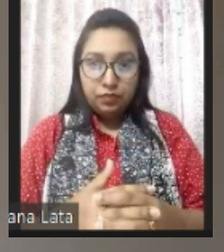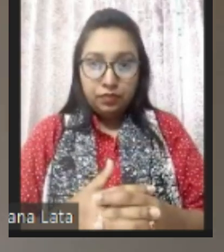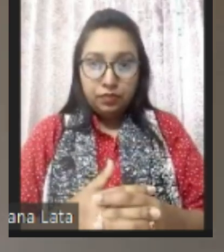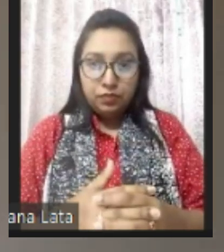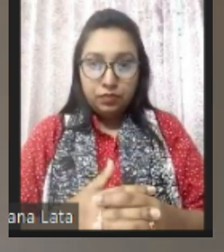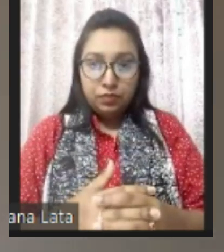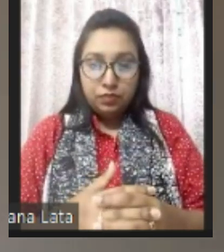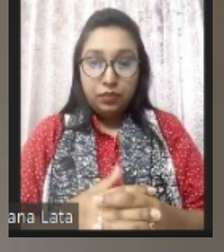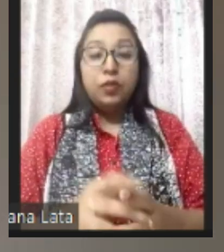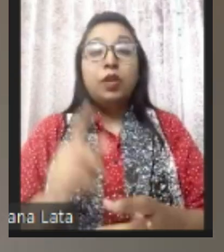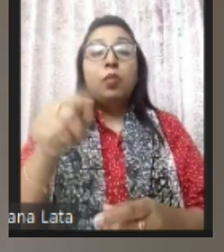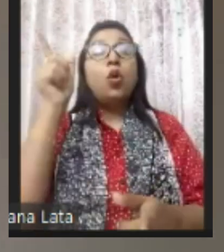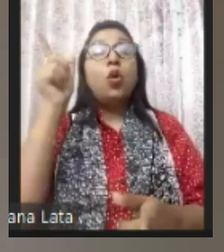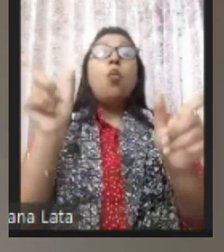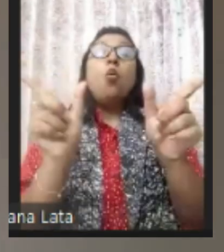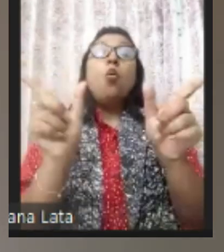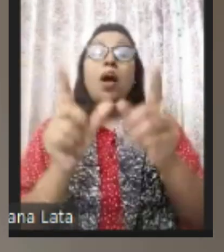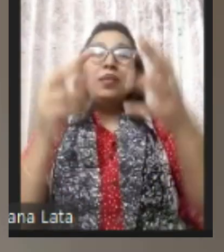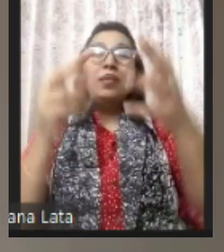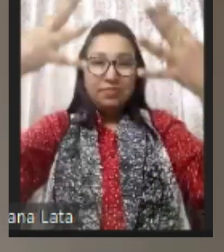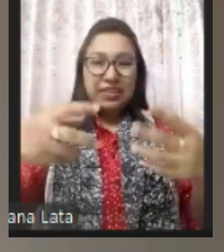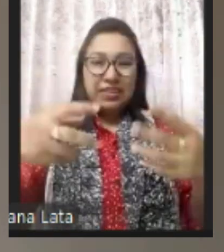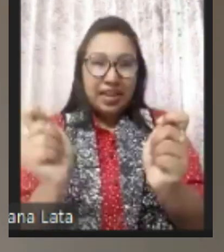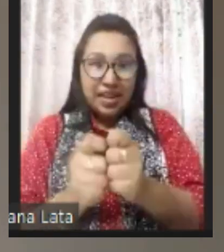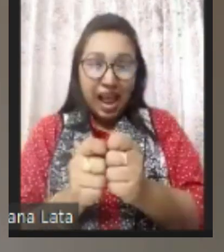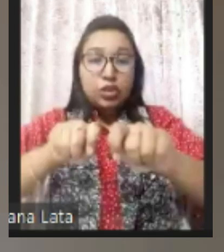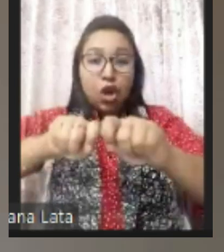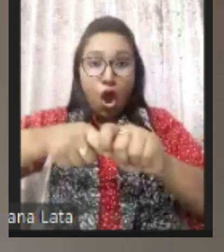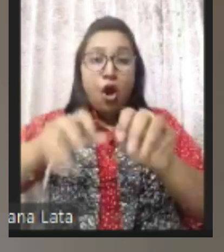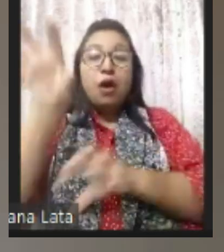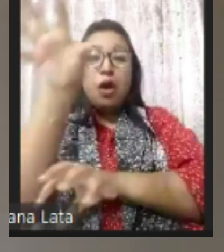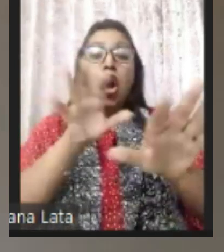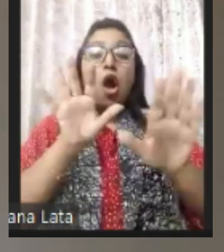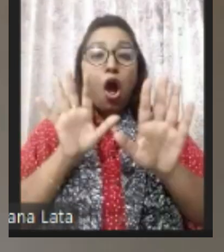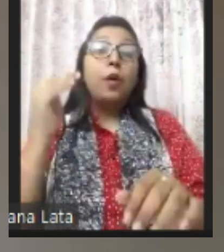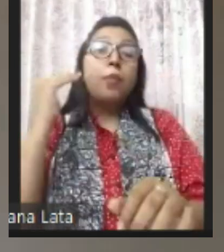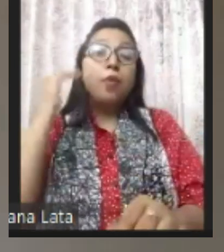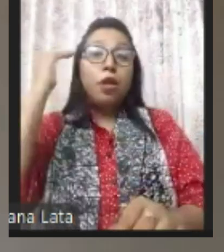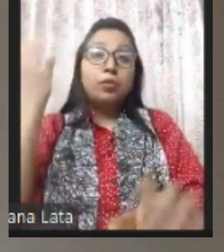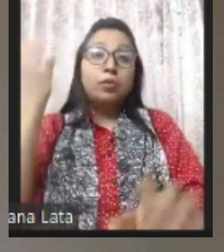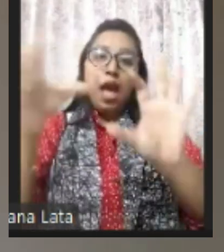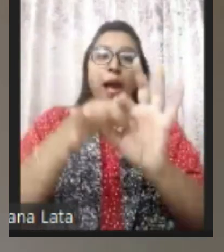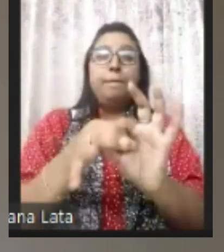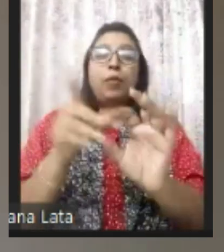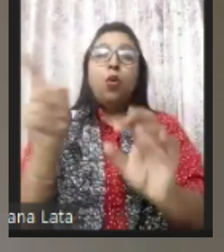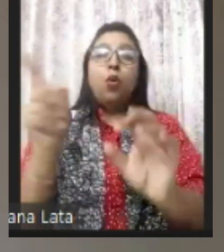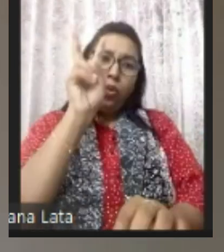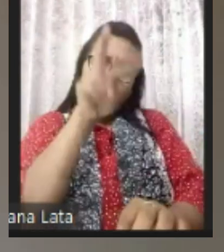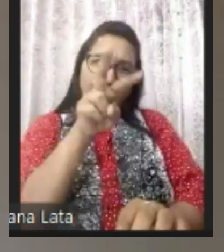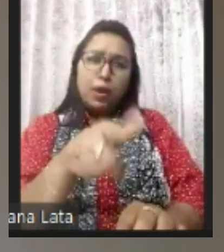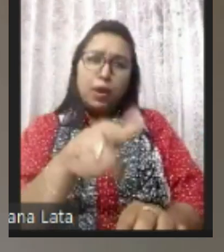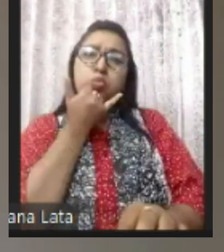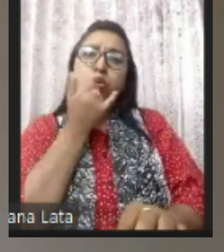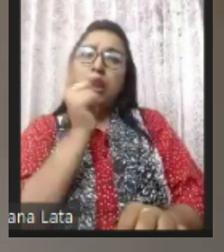that means that we are very much more likely to have